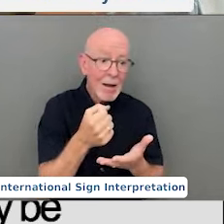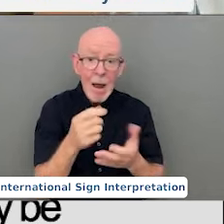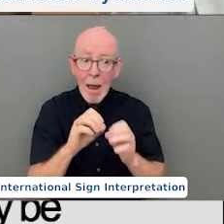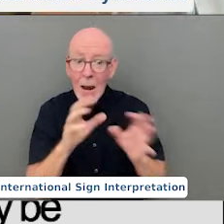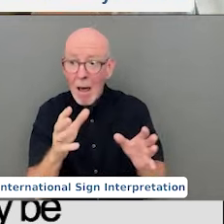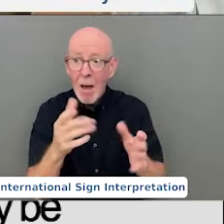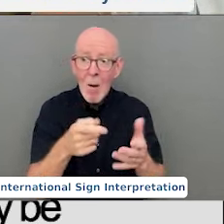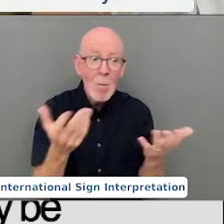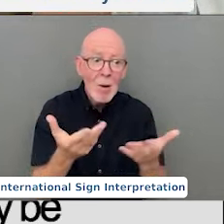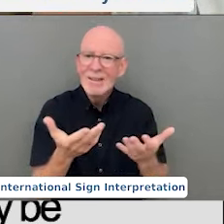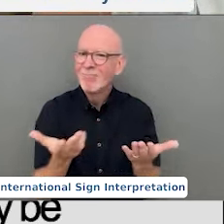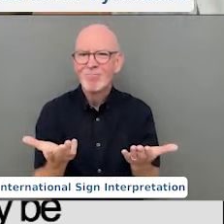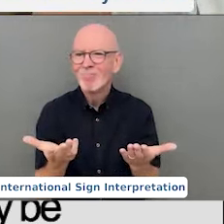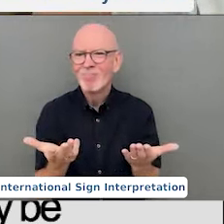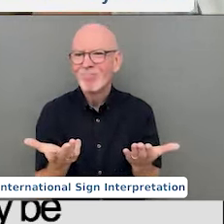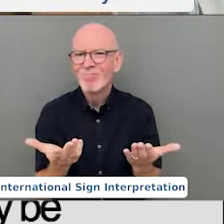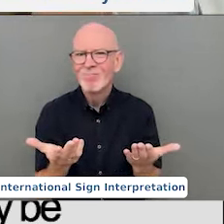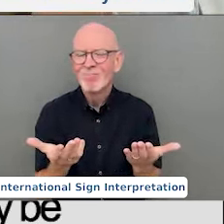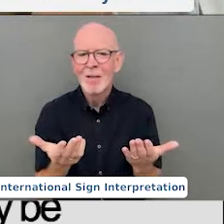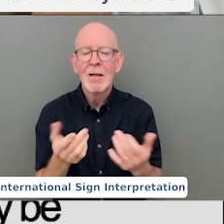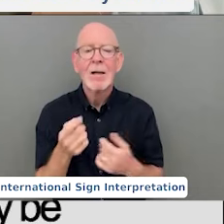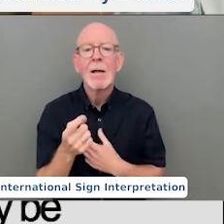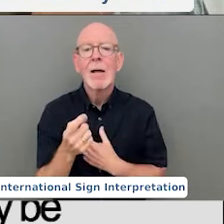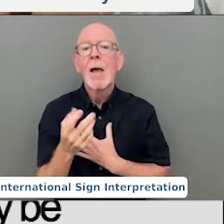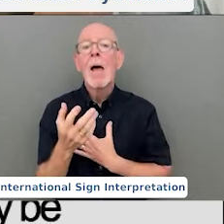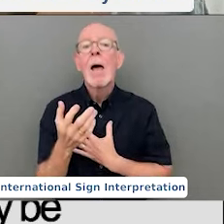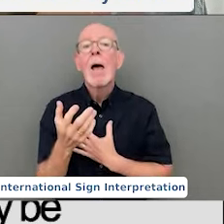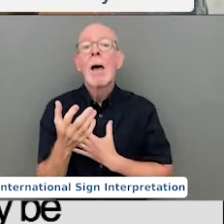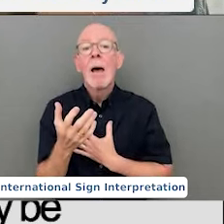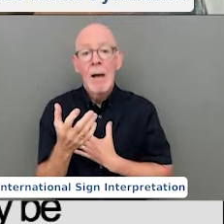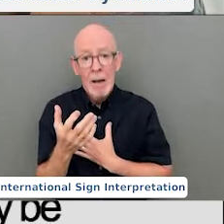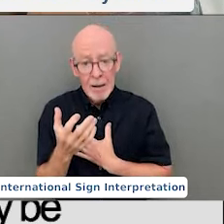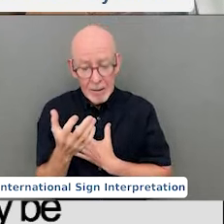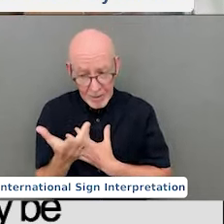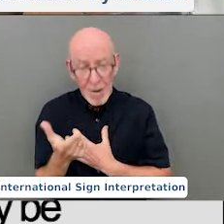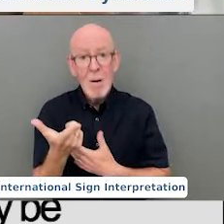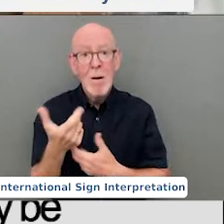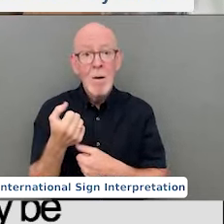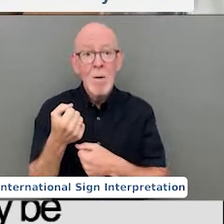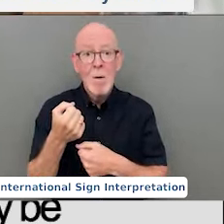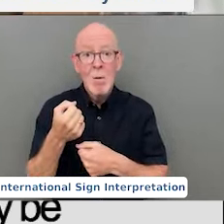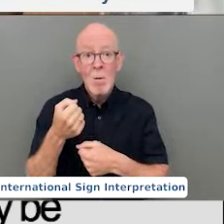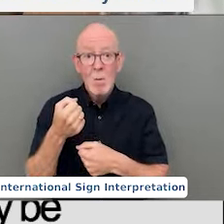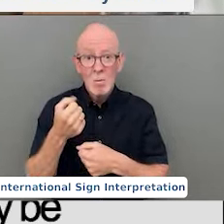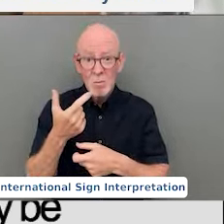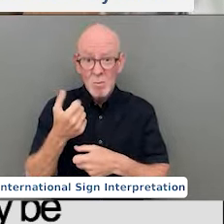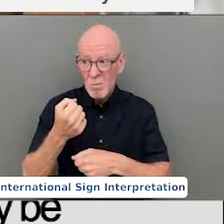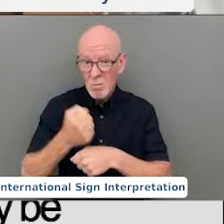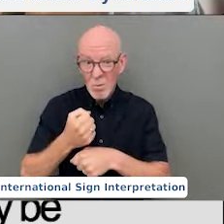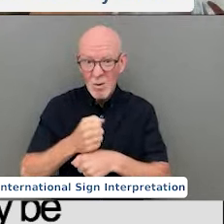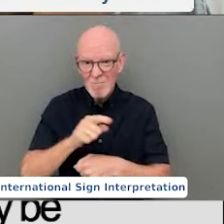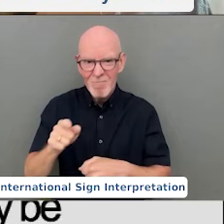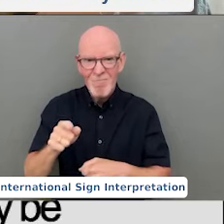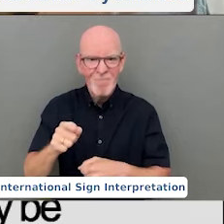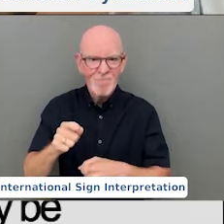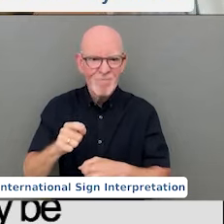well defined, and the funding sources are also equally not always that well defined. So, while